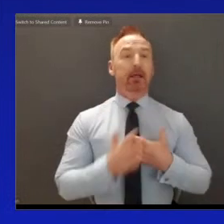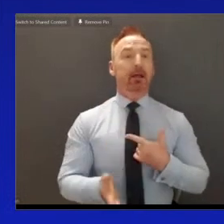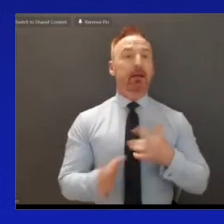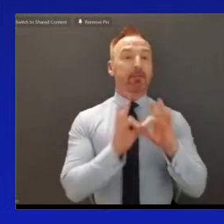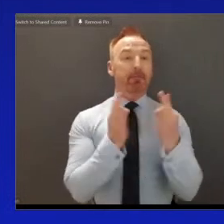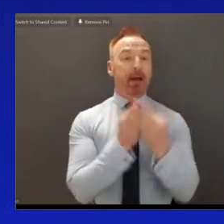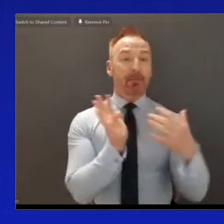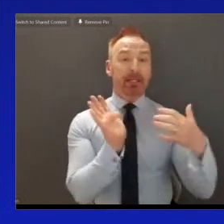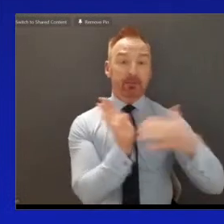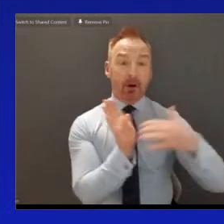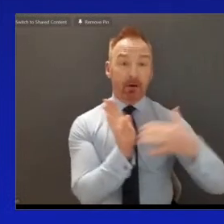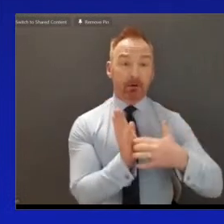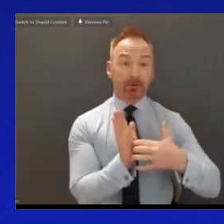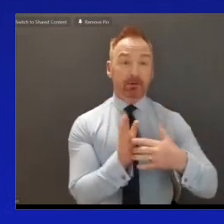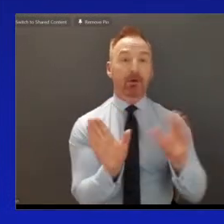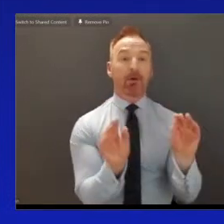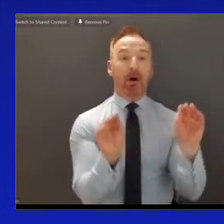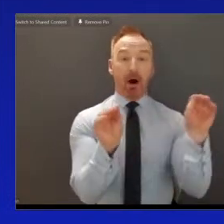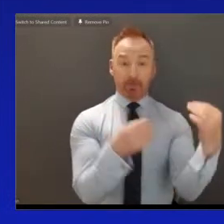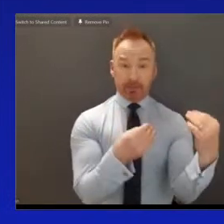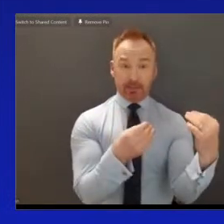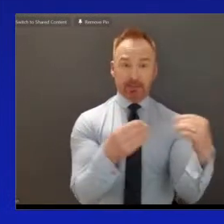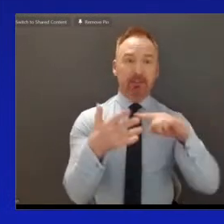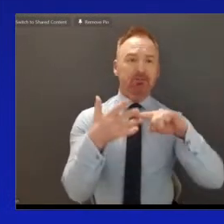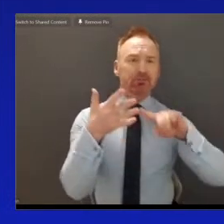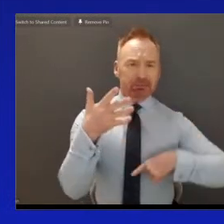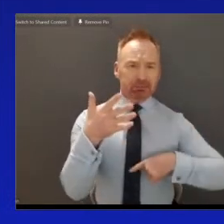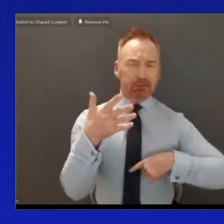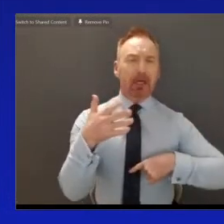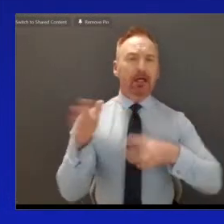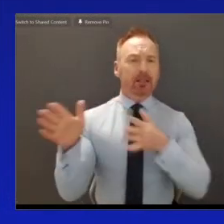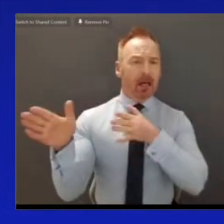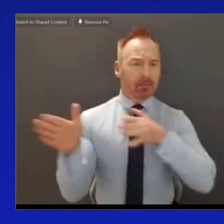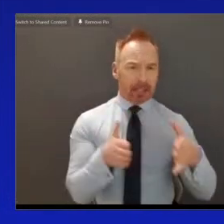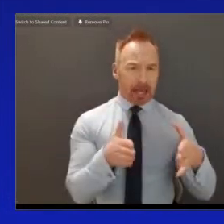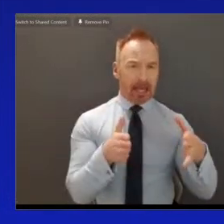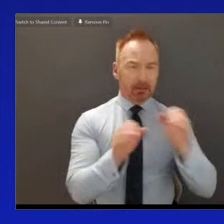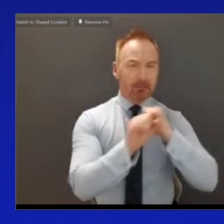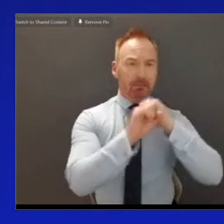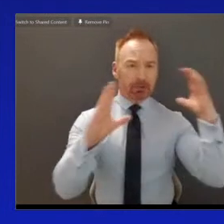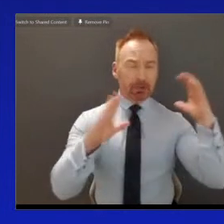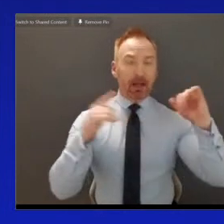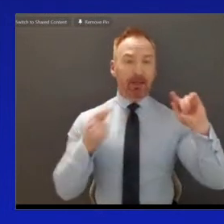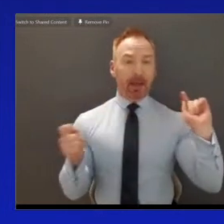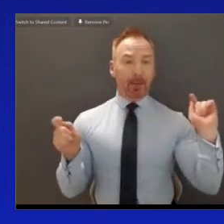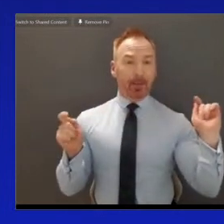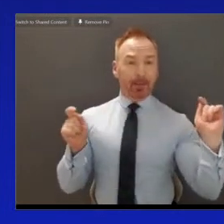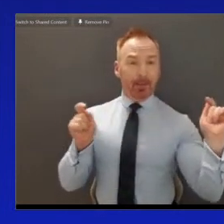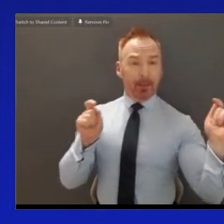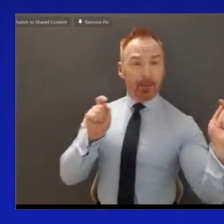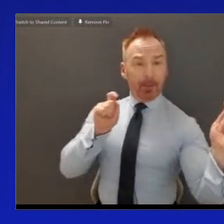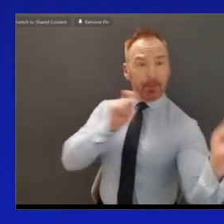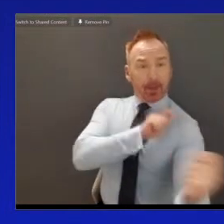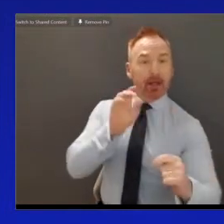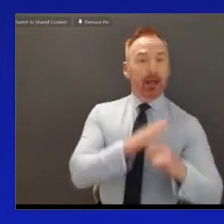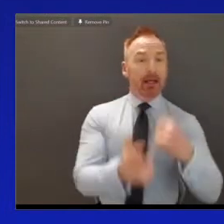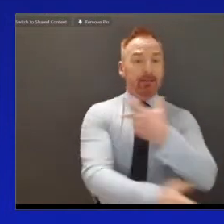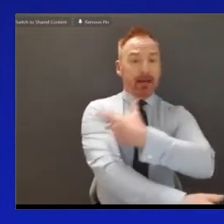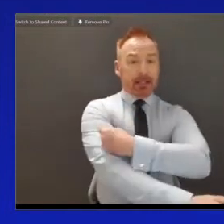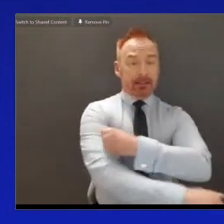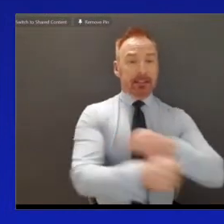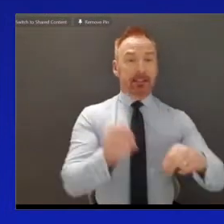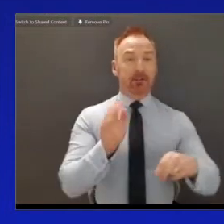other strategies. The provincial rollout plan is expected to evolve over time as vaccine supplies increase.